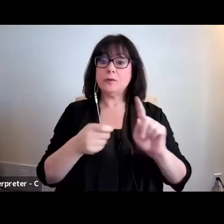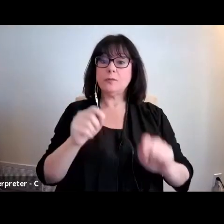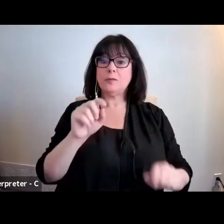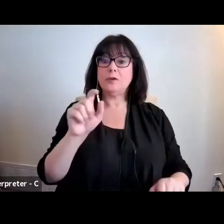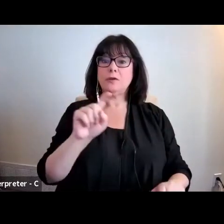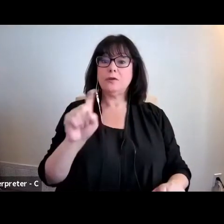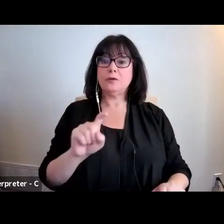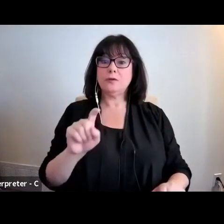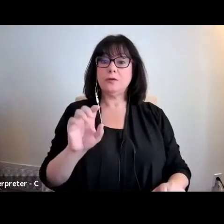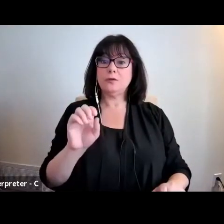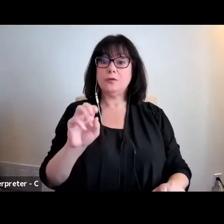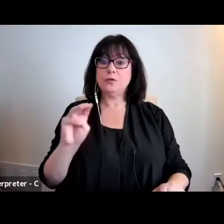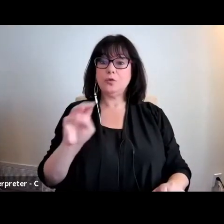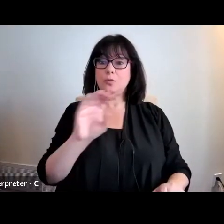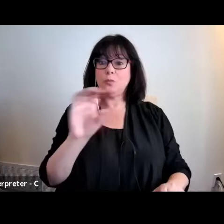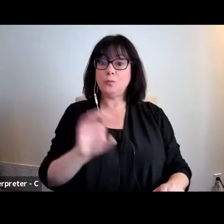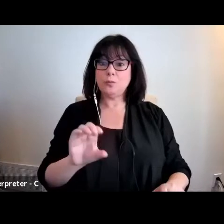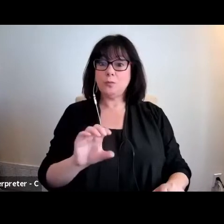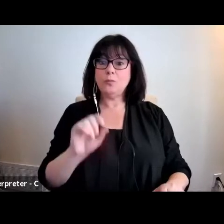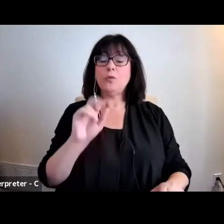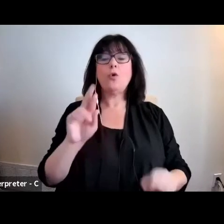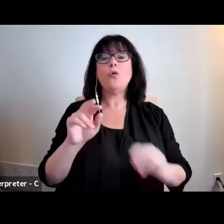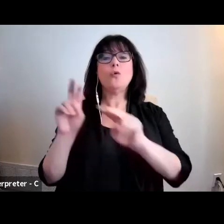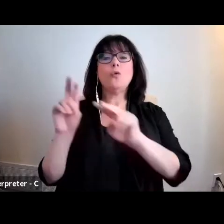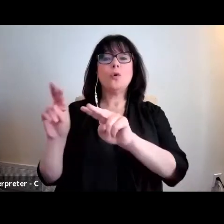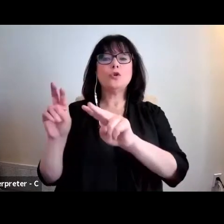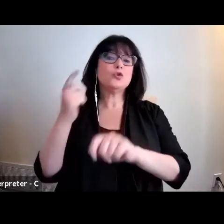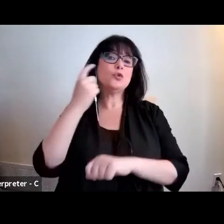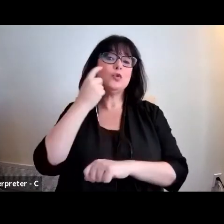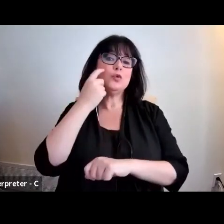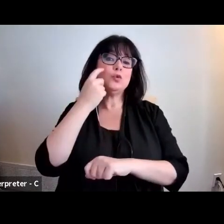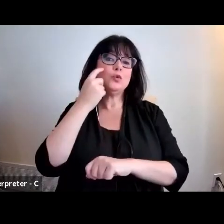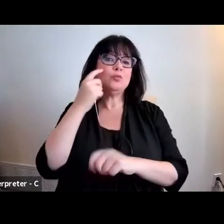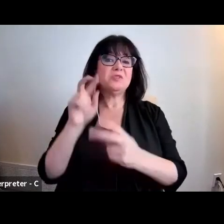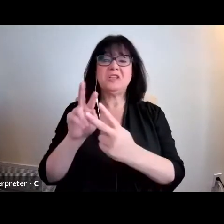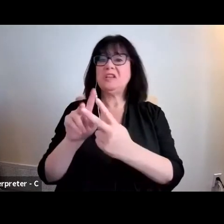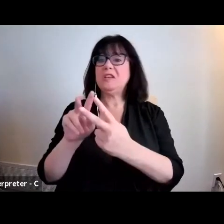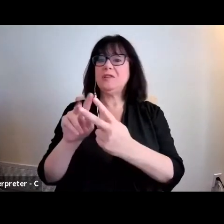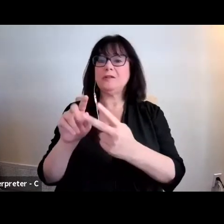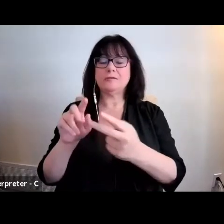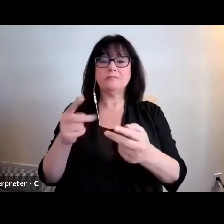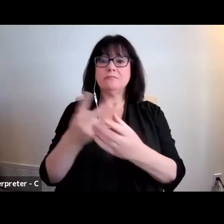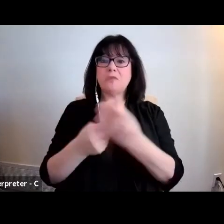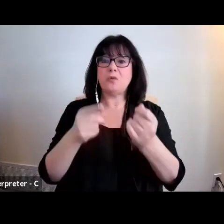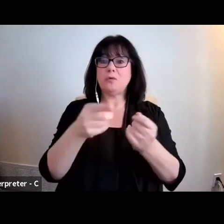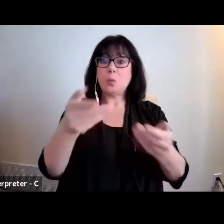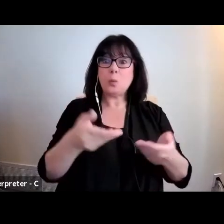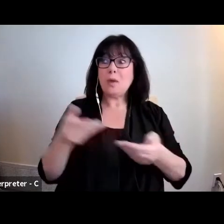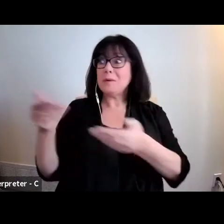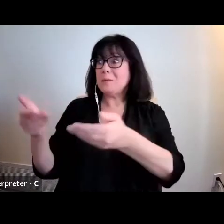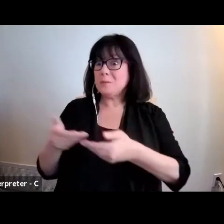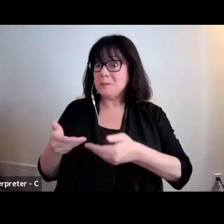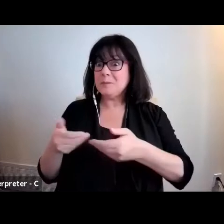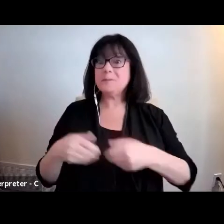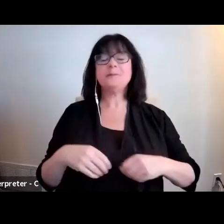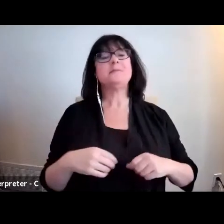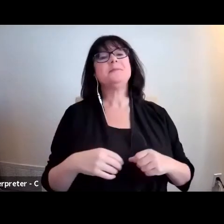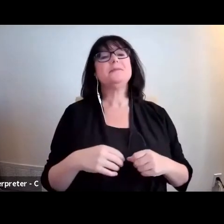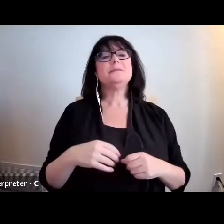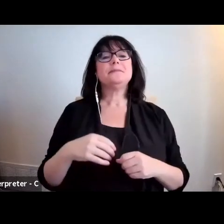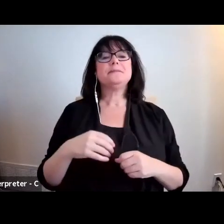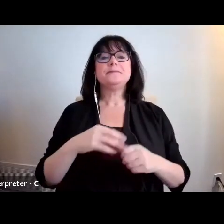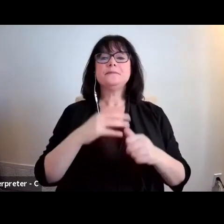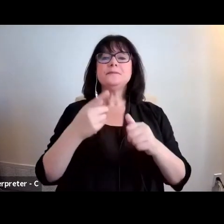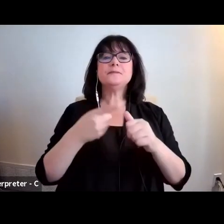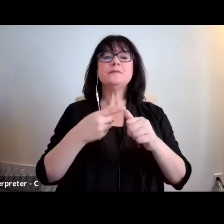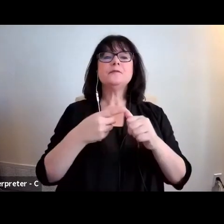YouTube as well. So welcome. I just want to have go over a few housekeeping items before we